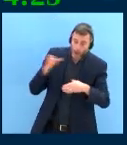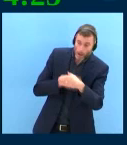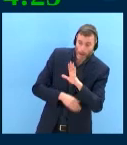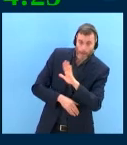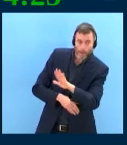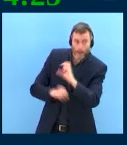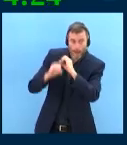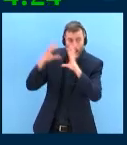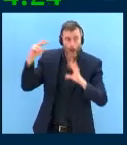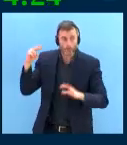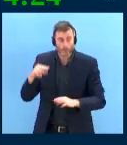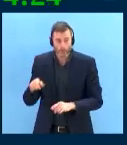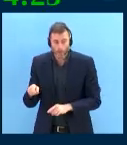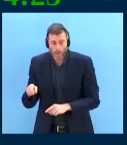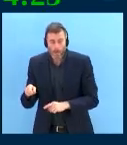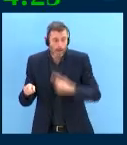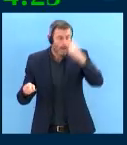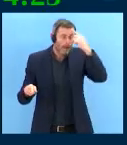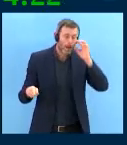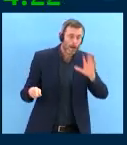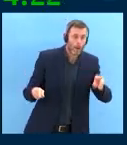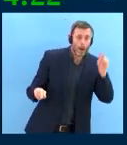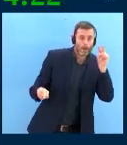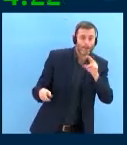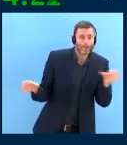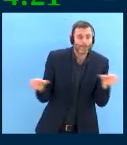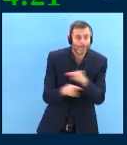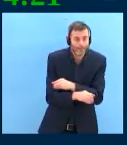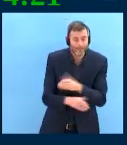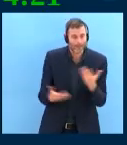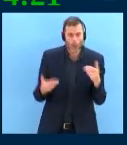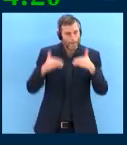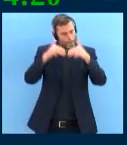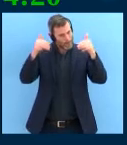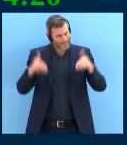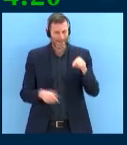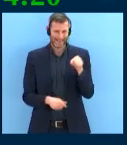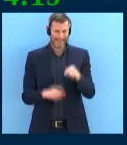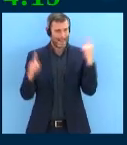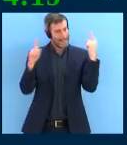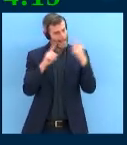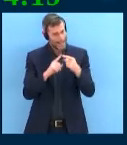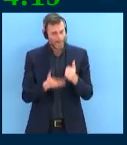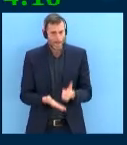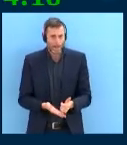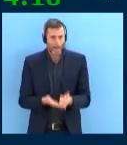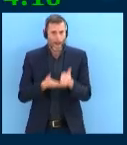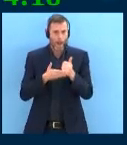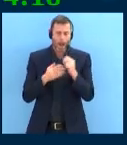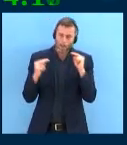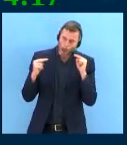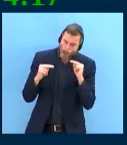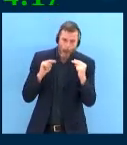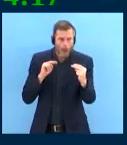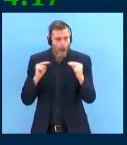knowledge. And yet, too often, museums fall short. Instead of dismantling the single story, they